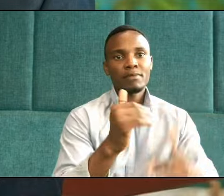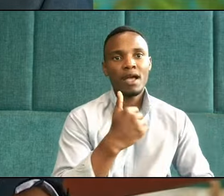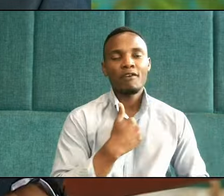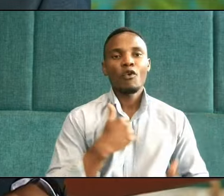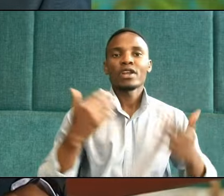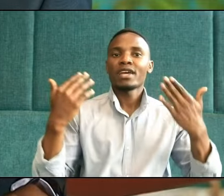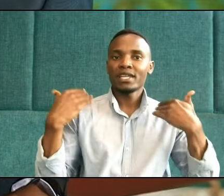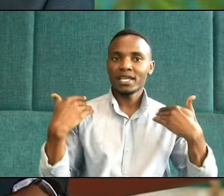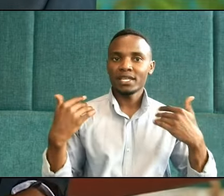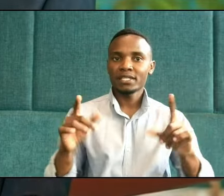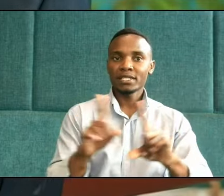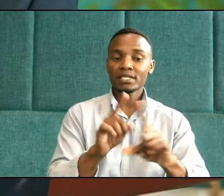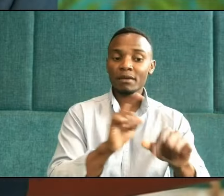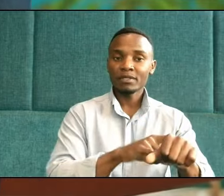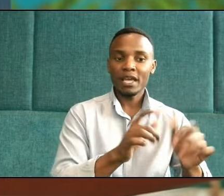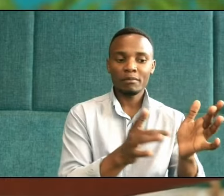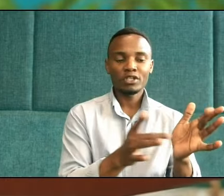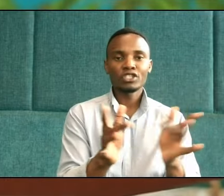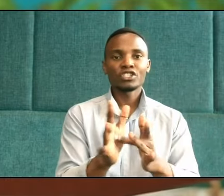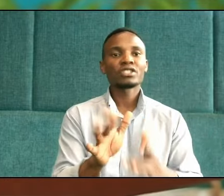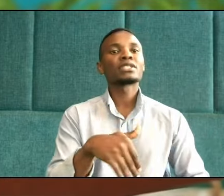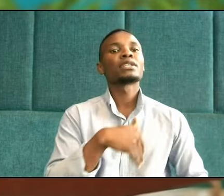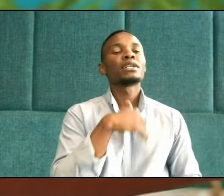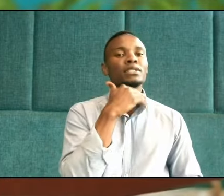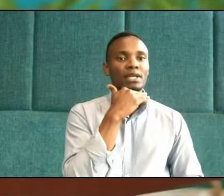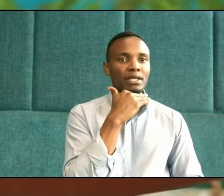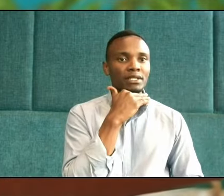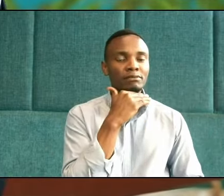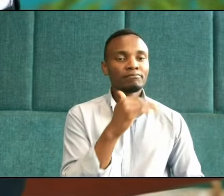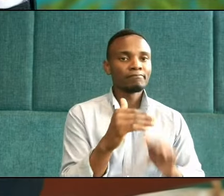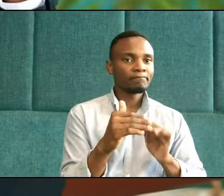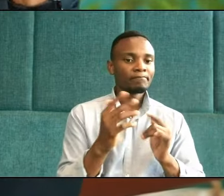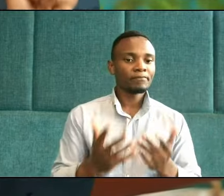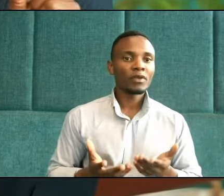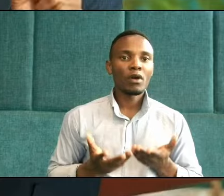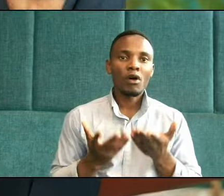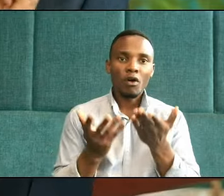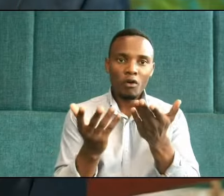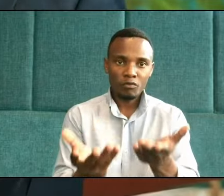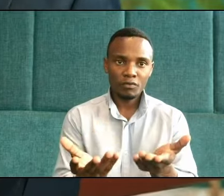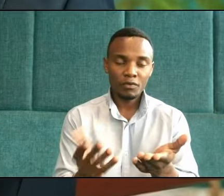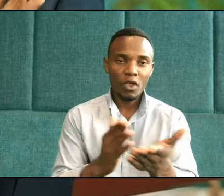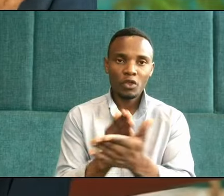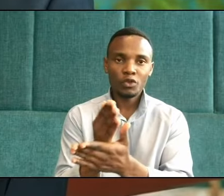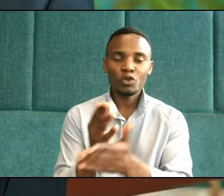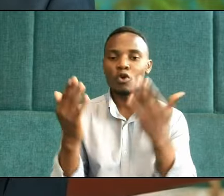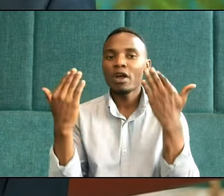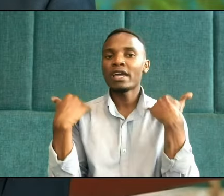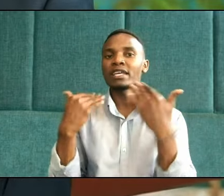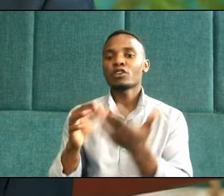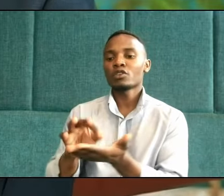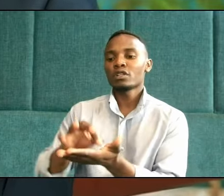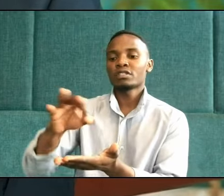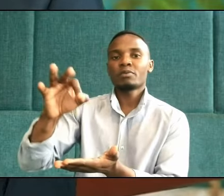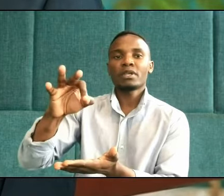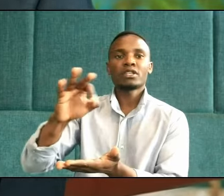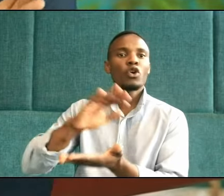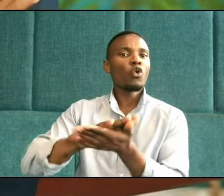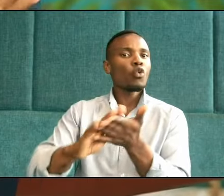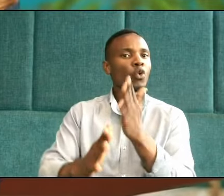was dying, he offered himself through the eternal Spirit without a